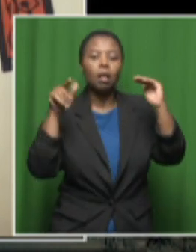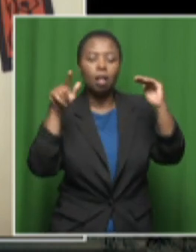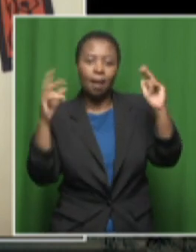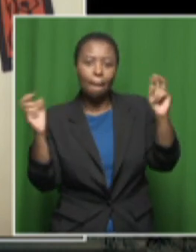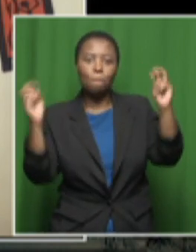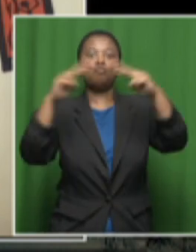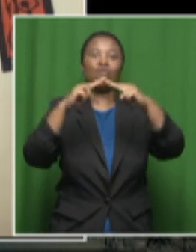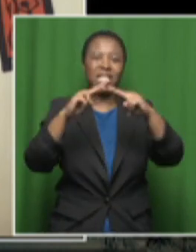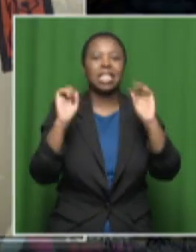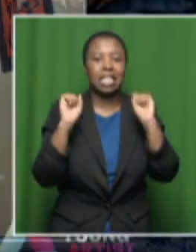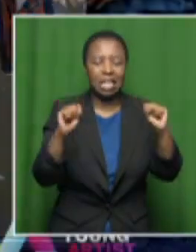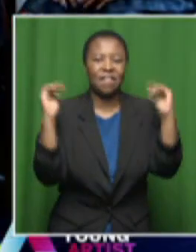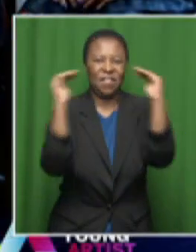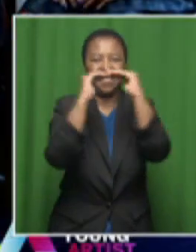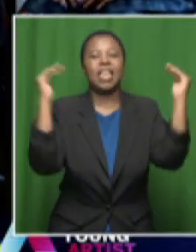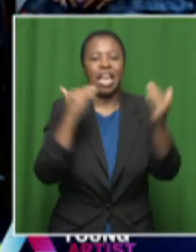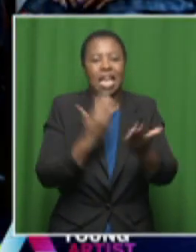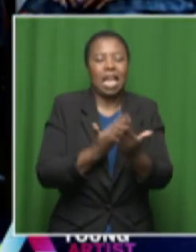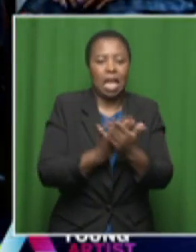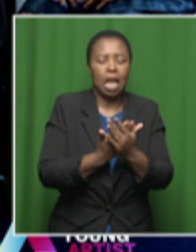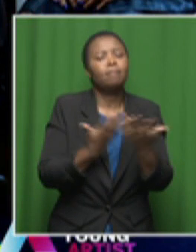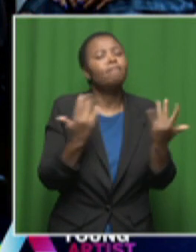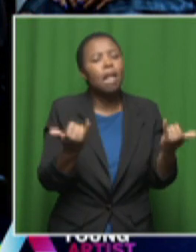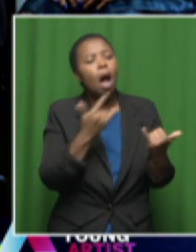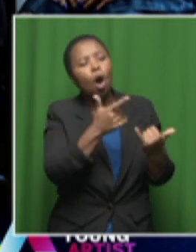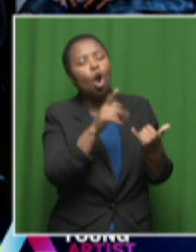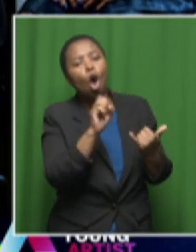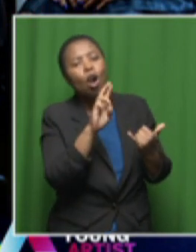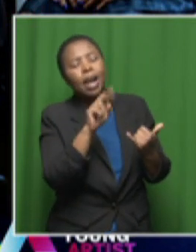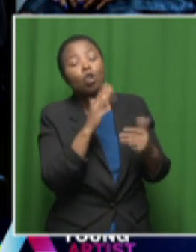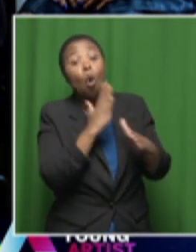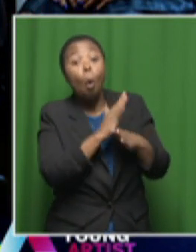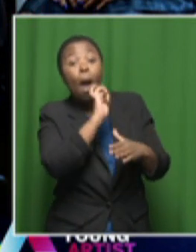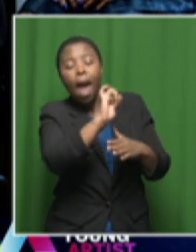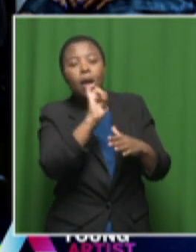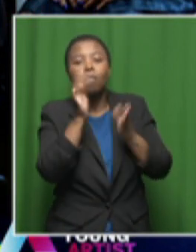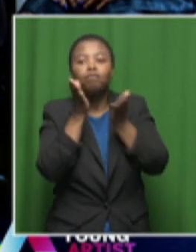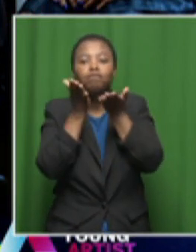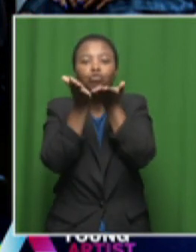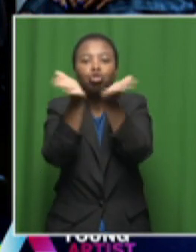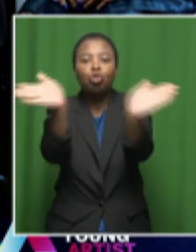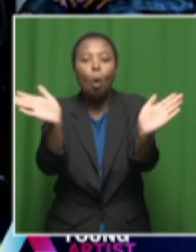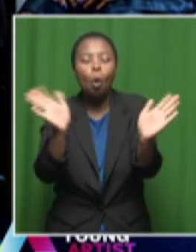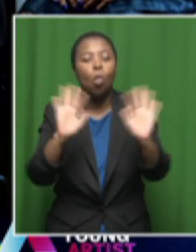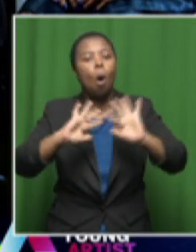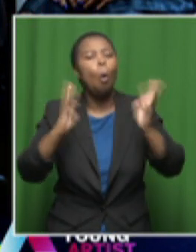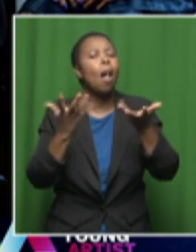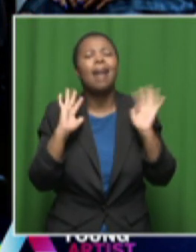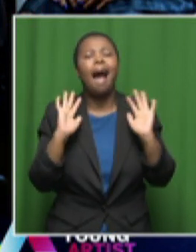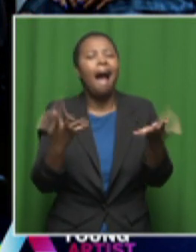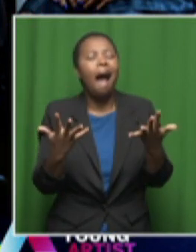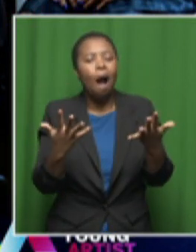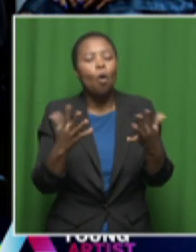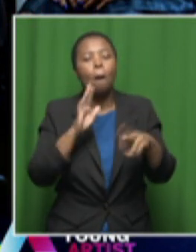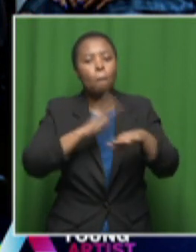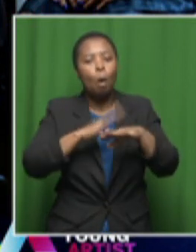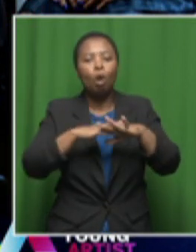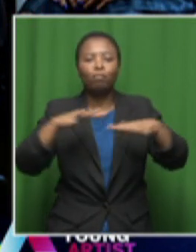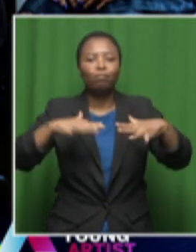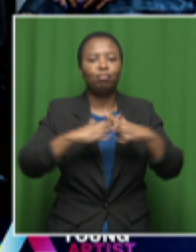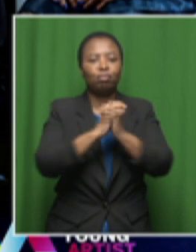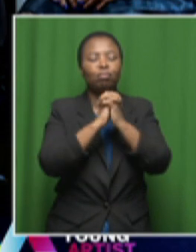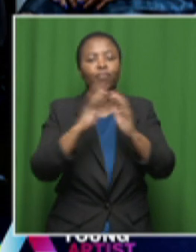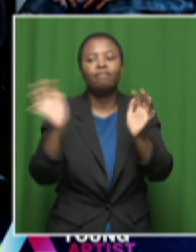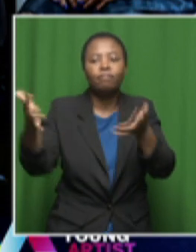Now, Lorin, let's talk about how you get your work out into the world, and just how have you solidified a base of followers